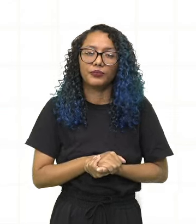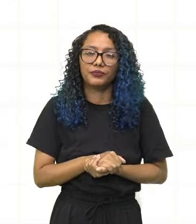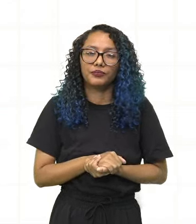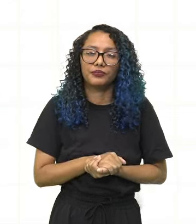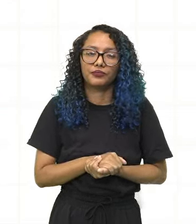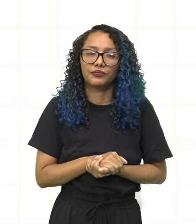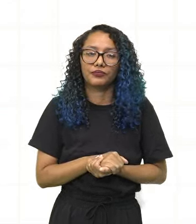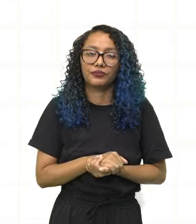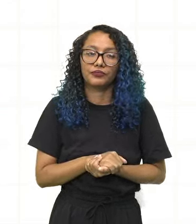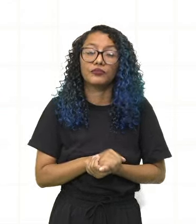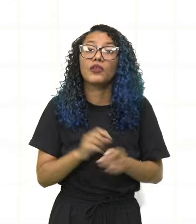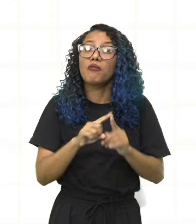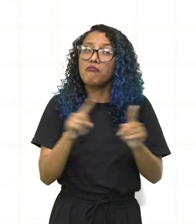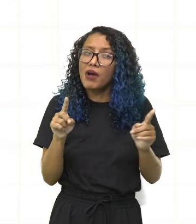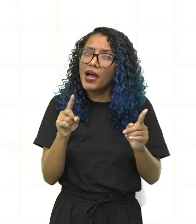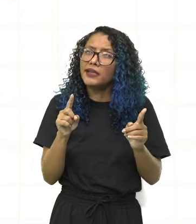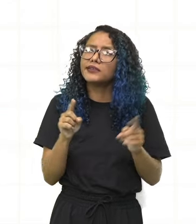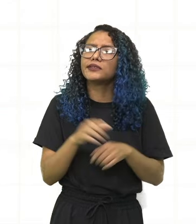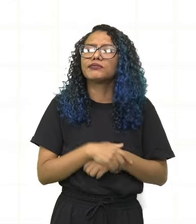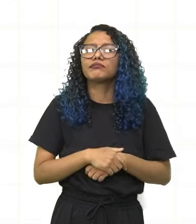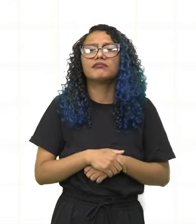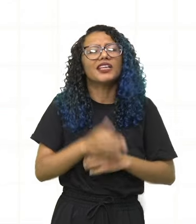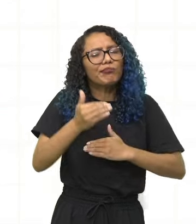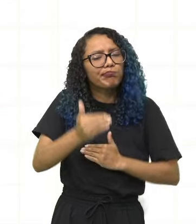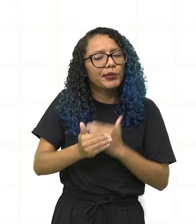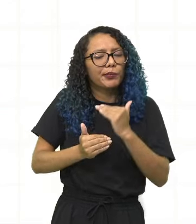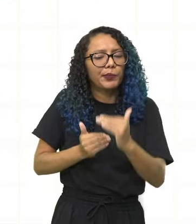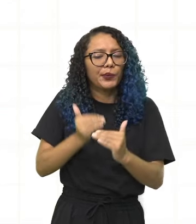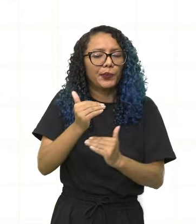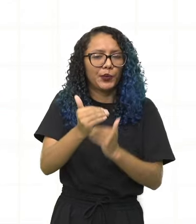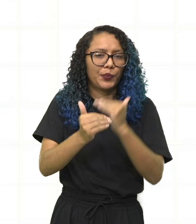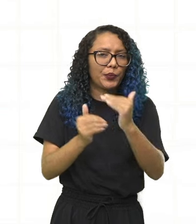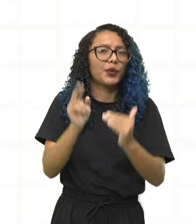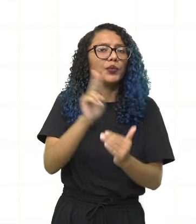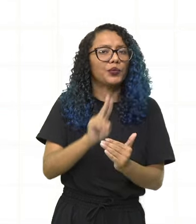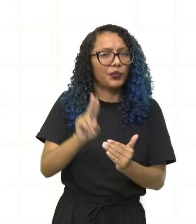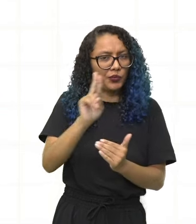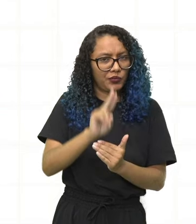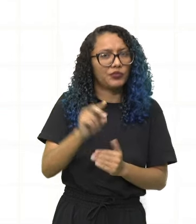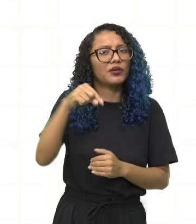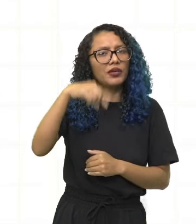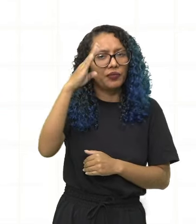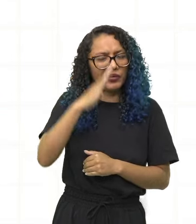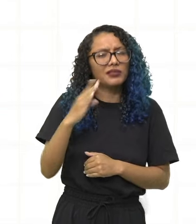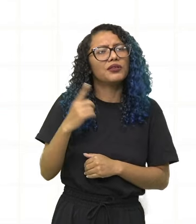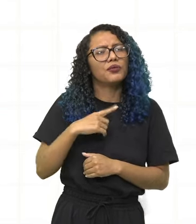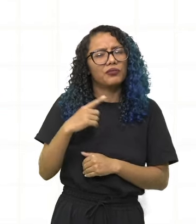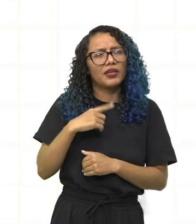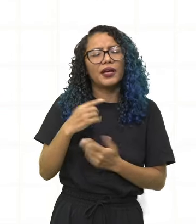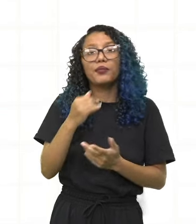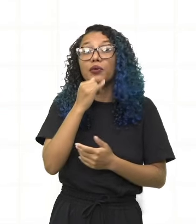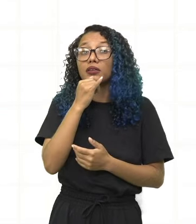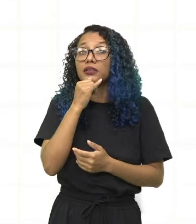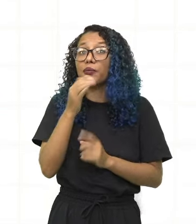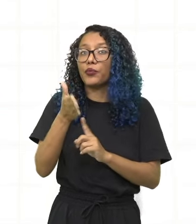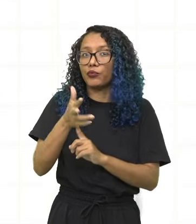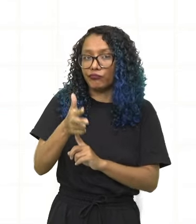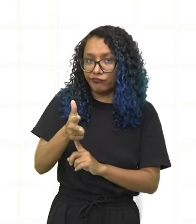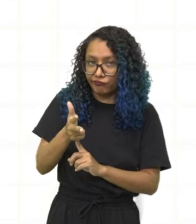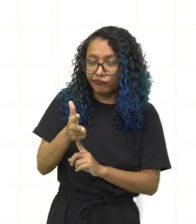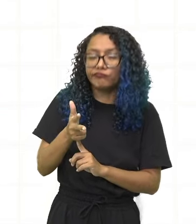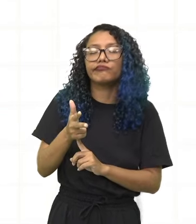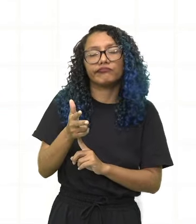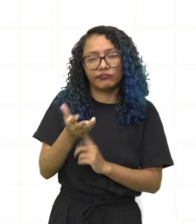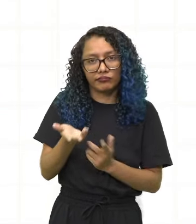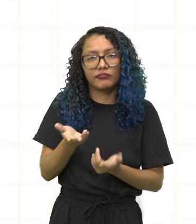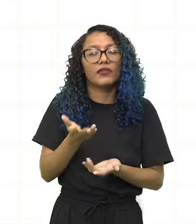they have increased in Brazil, like, for example, the energy eólica that we will observe later. Some of these